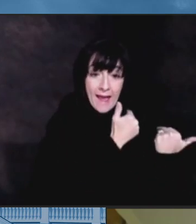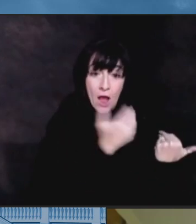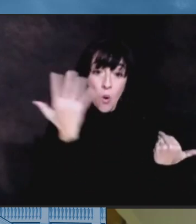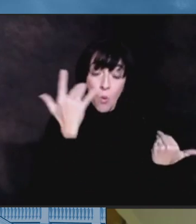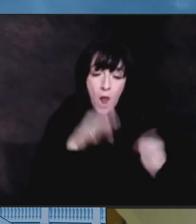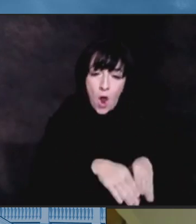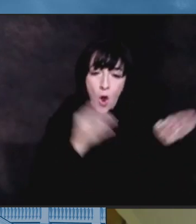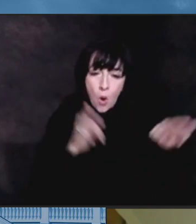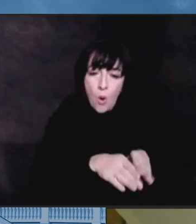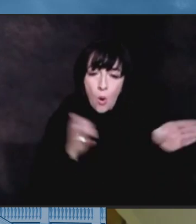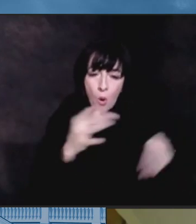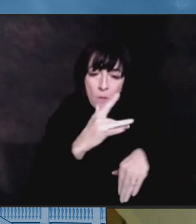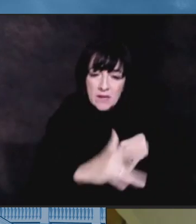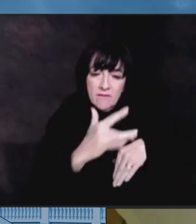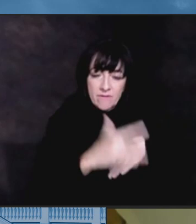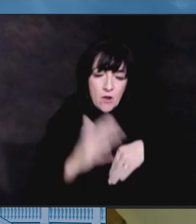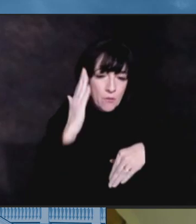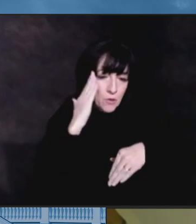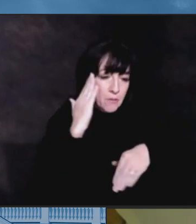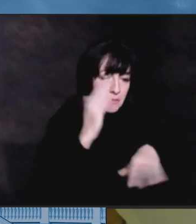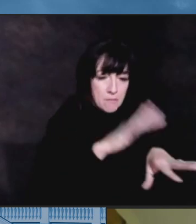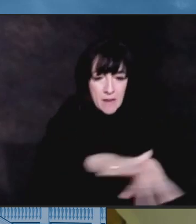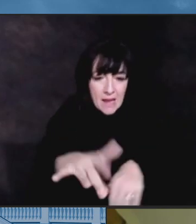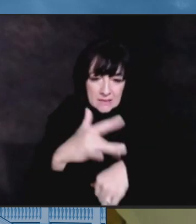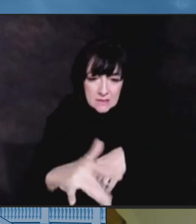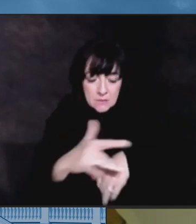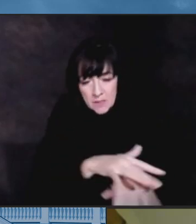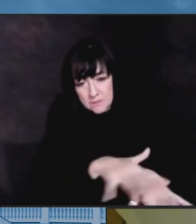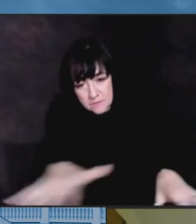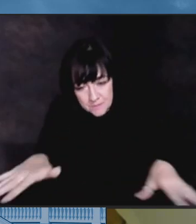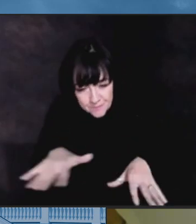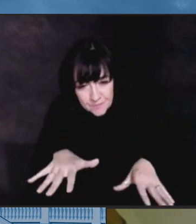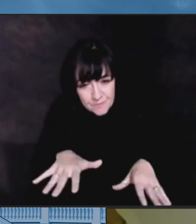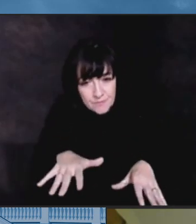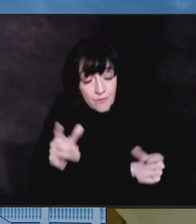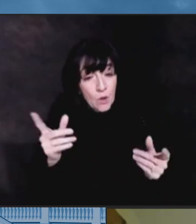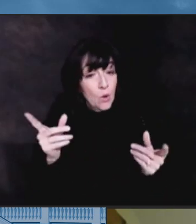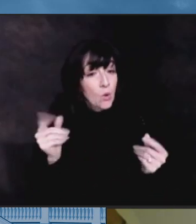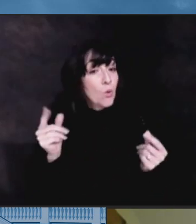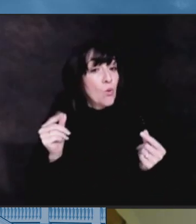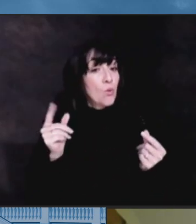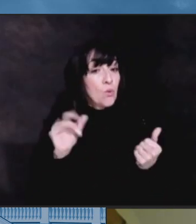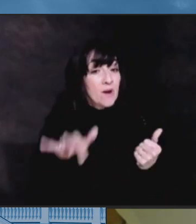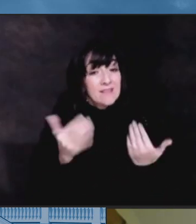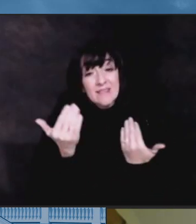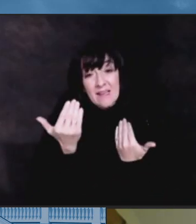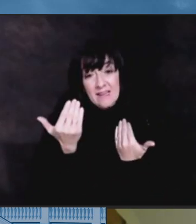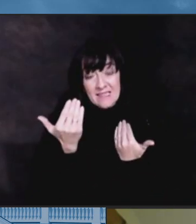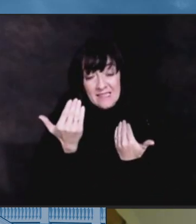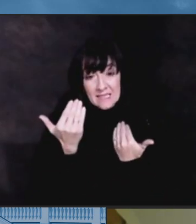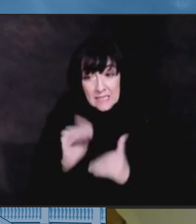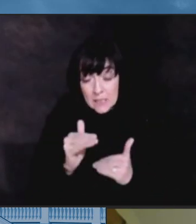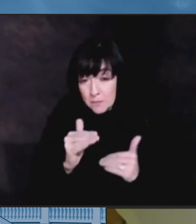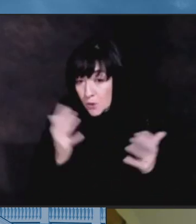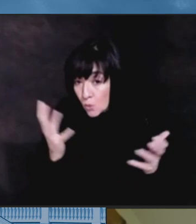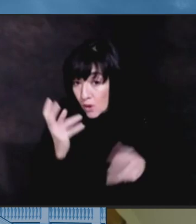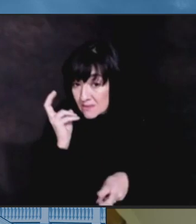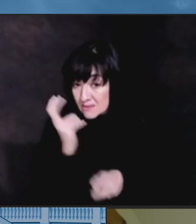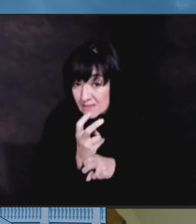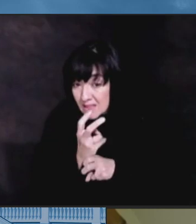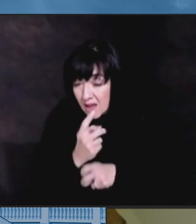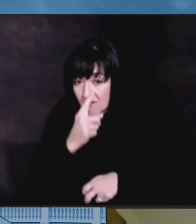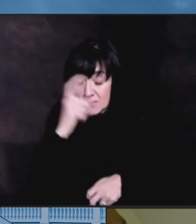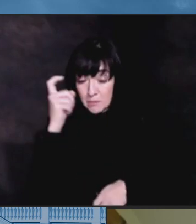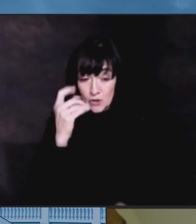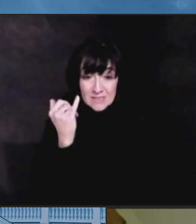as we've heard from them constantly, and it goes to this question of staff that has to be quarantined because they've come